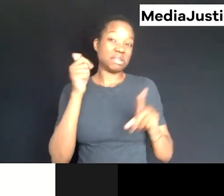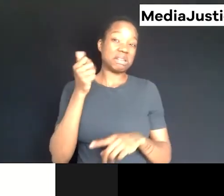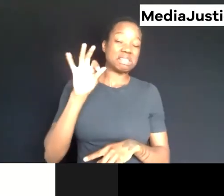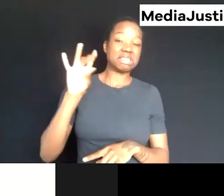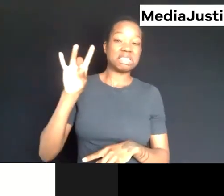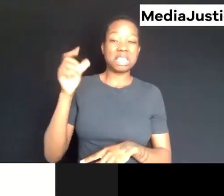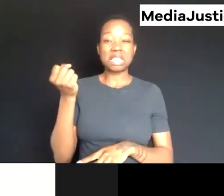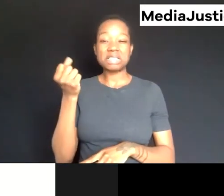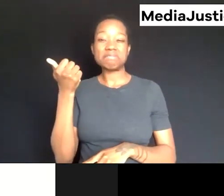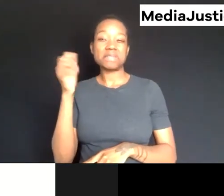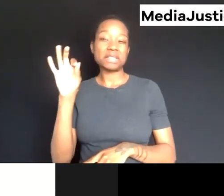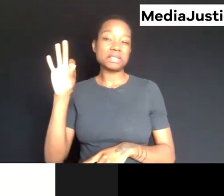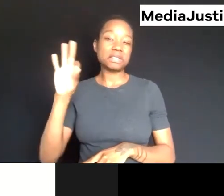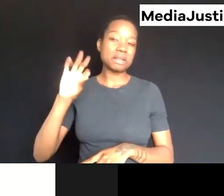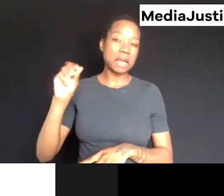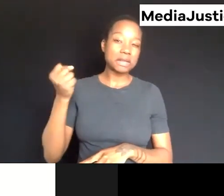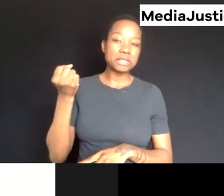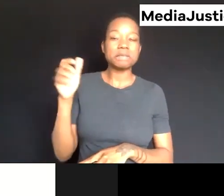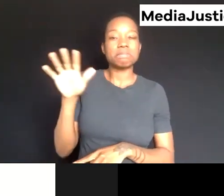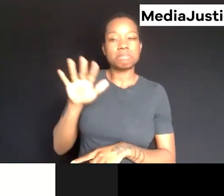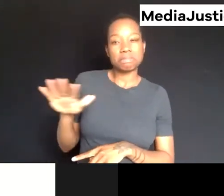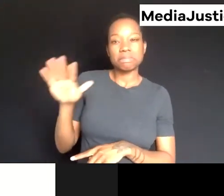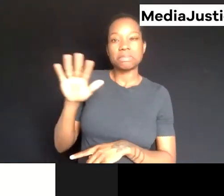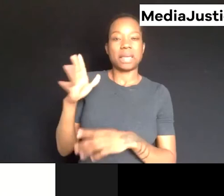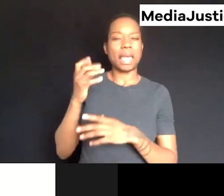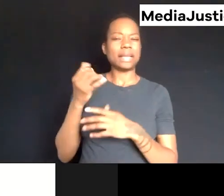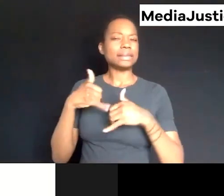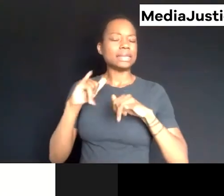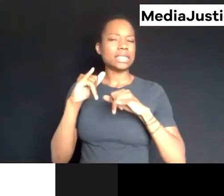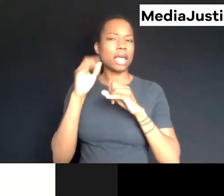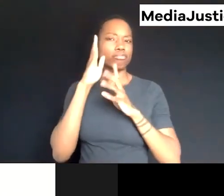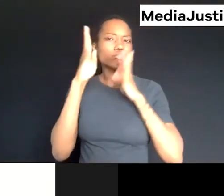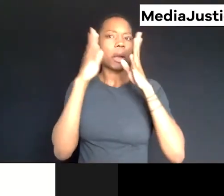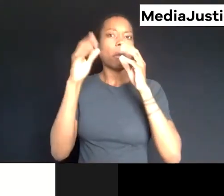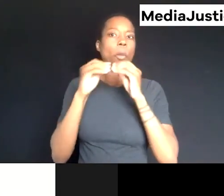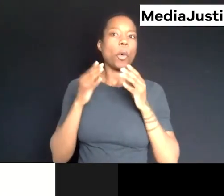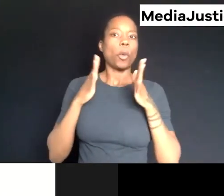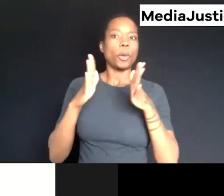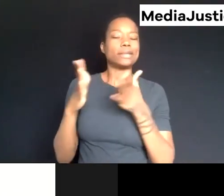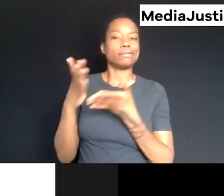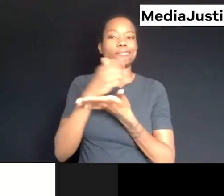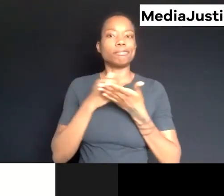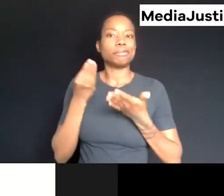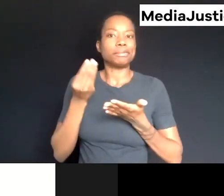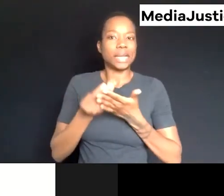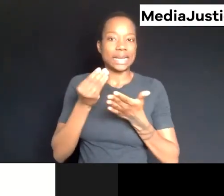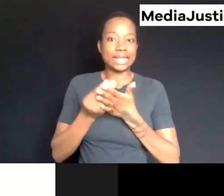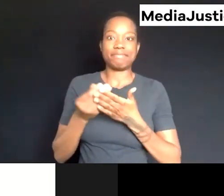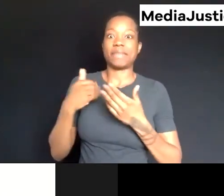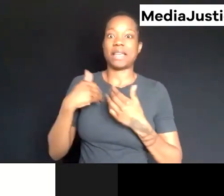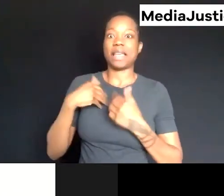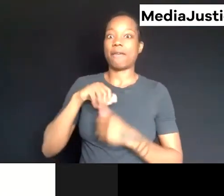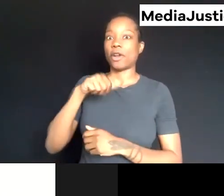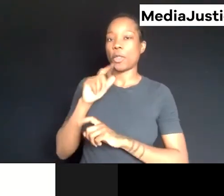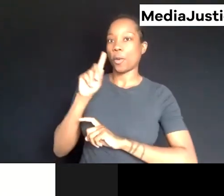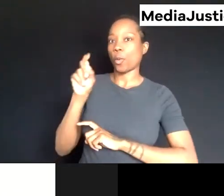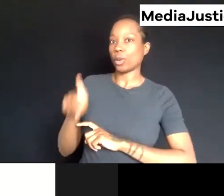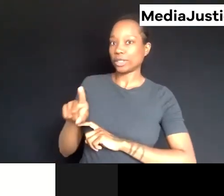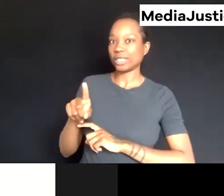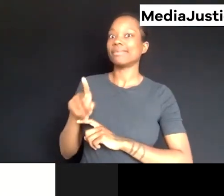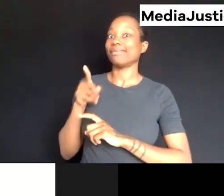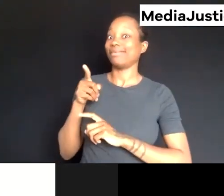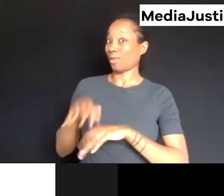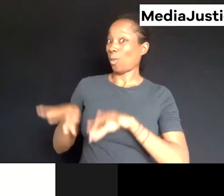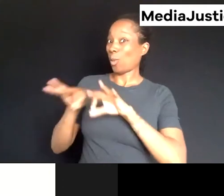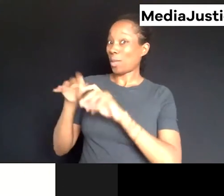to find more ways to make more money. So I have another kind of quiz question. This is, in fact, worth points. So if you can get back